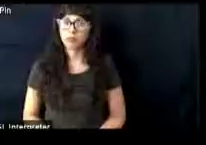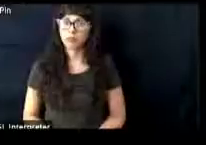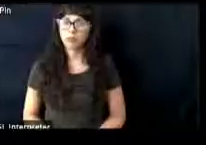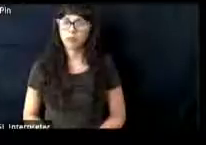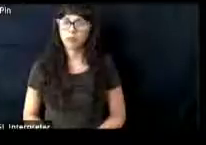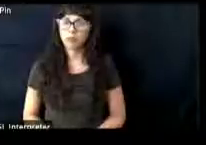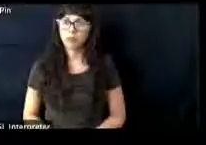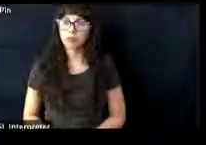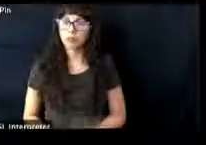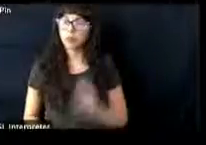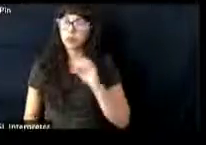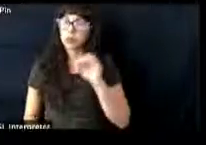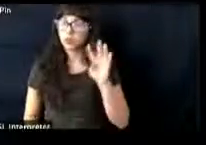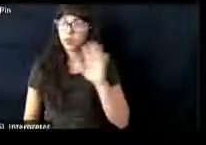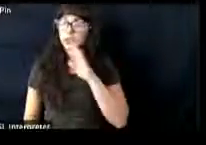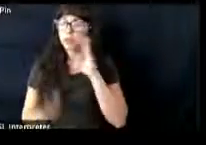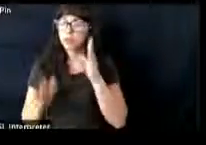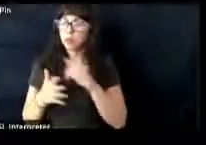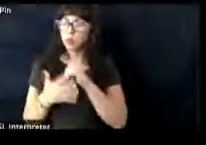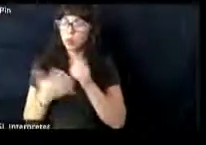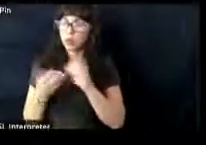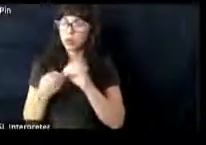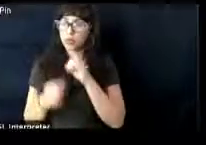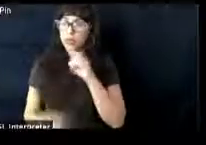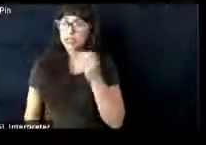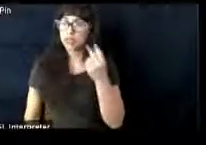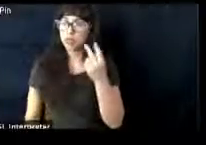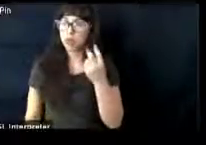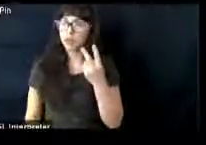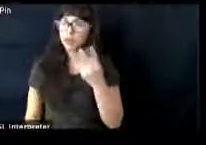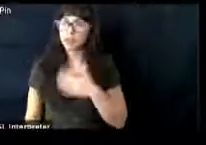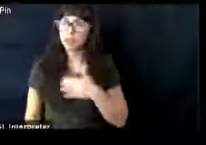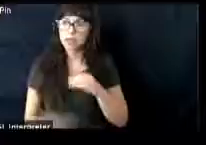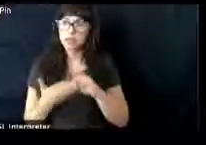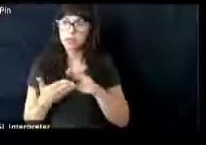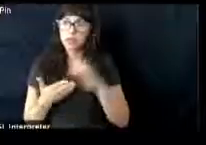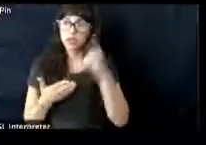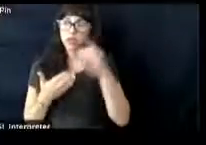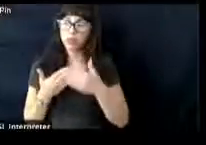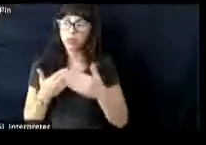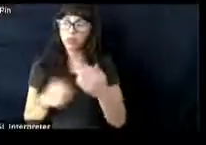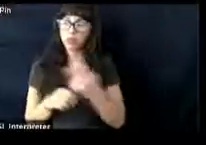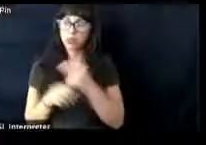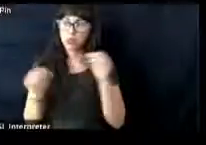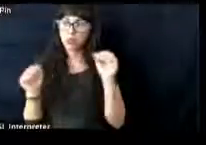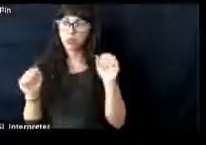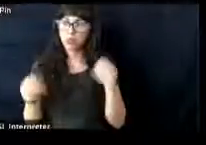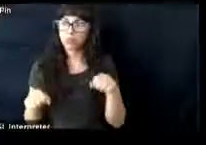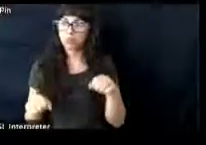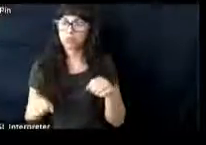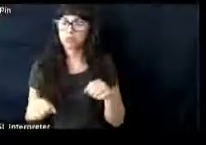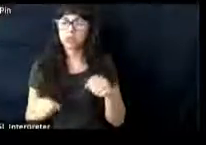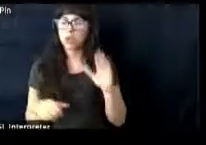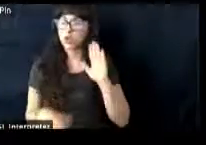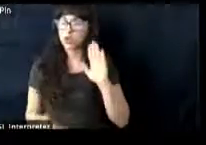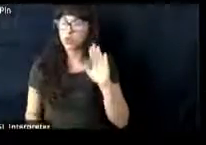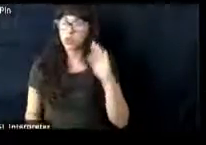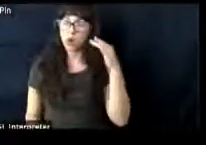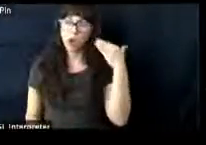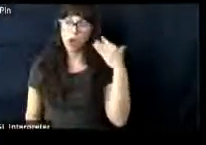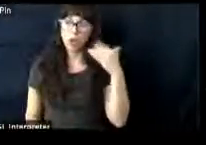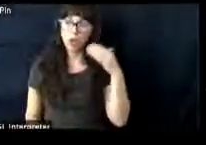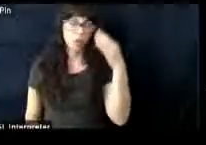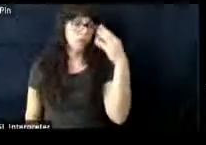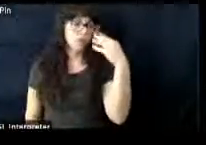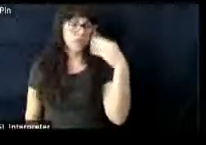(004), your speaker order number is number 12. If you'll please make note of that for future reference. You can now enable your audio and video in the lower left corner